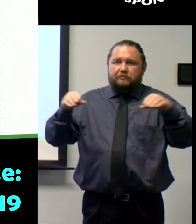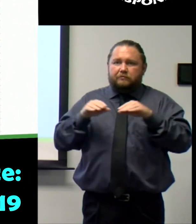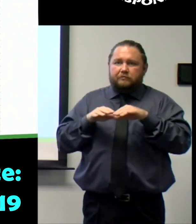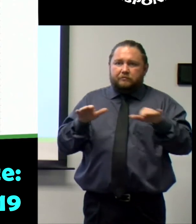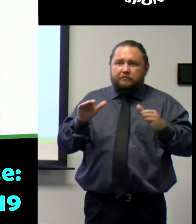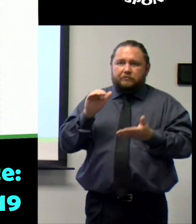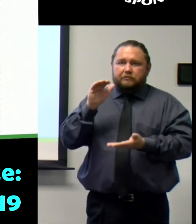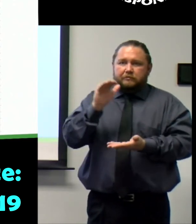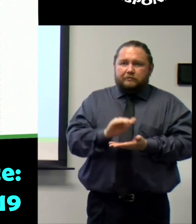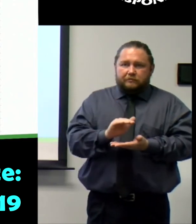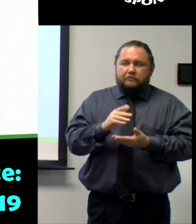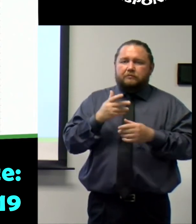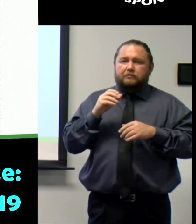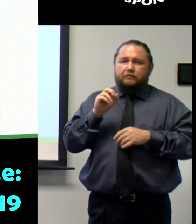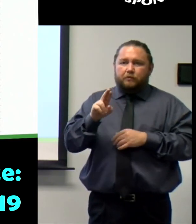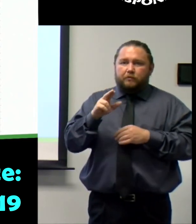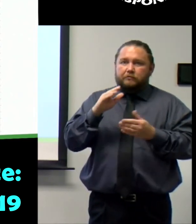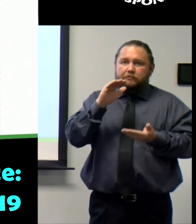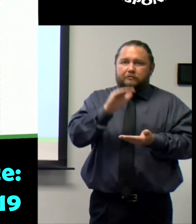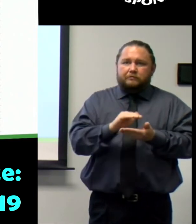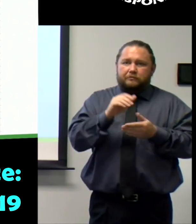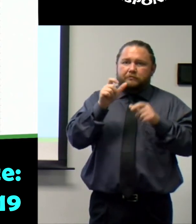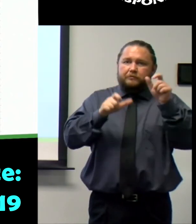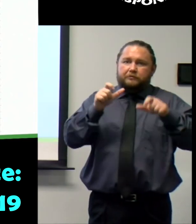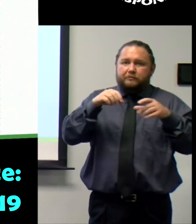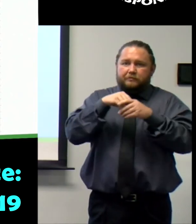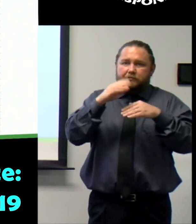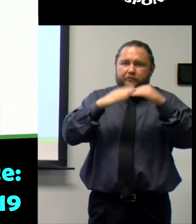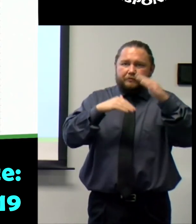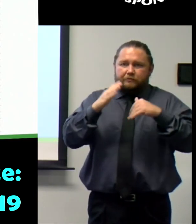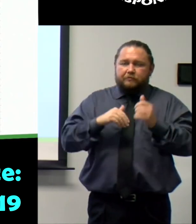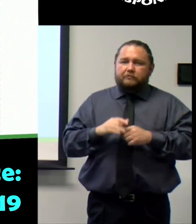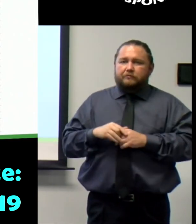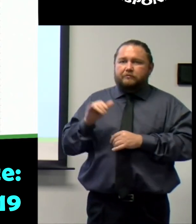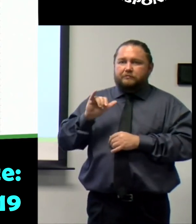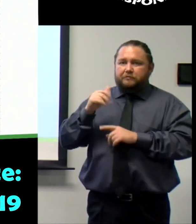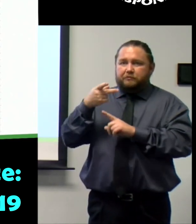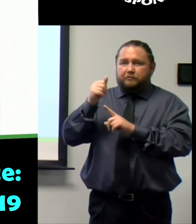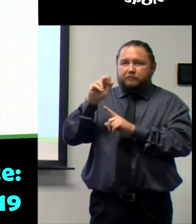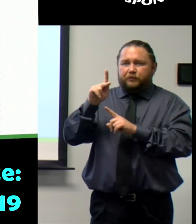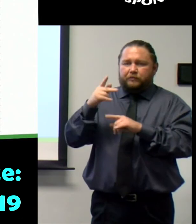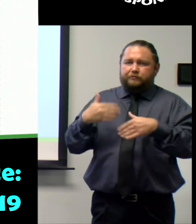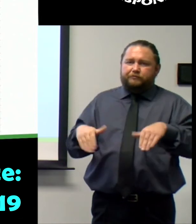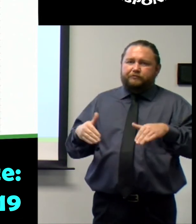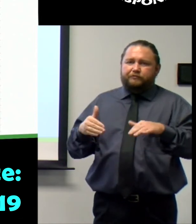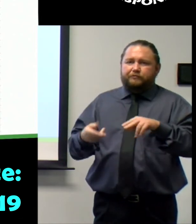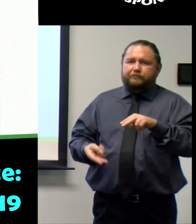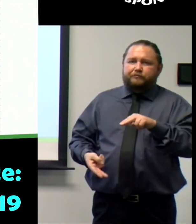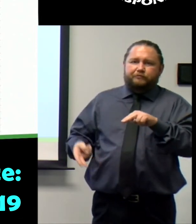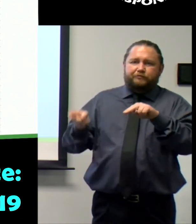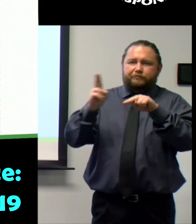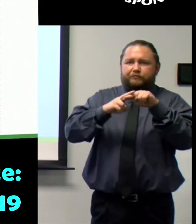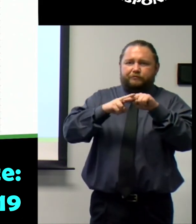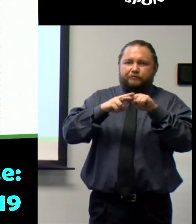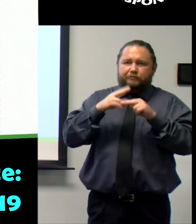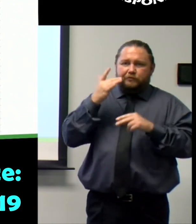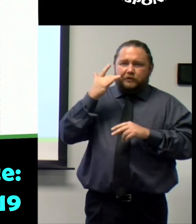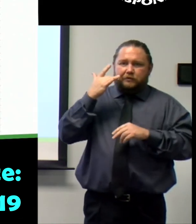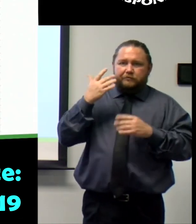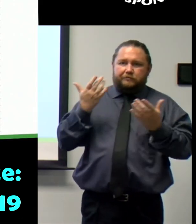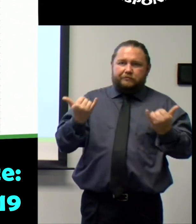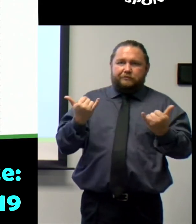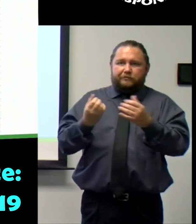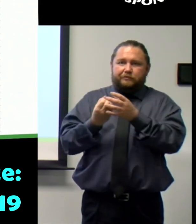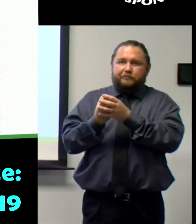went from 55% to 154% increase because things started to open up. You can see